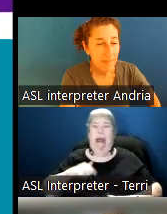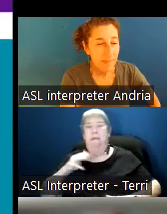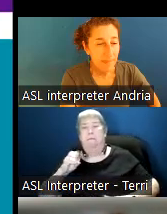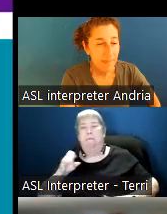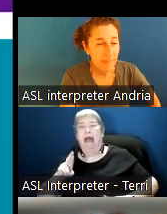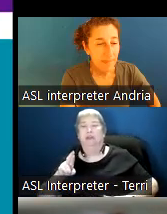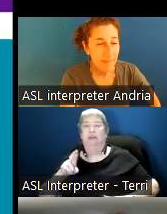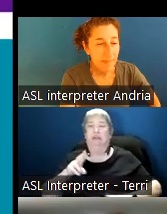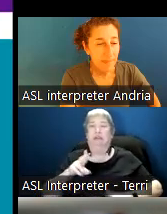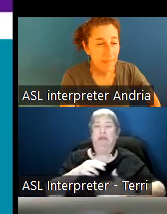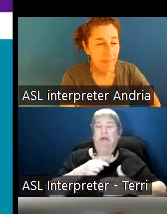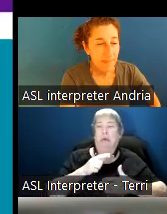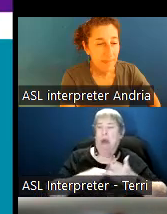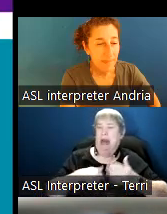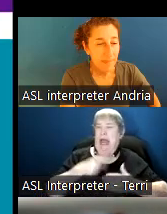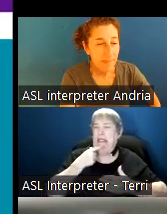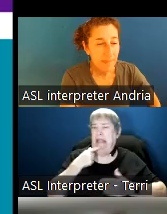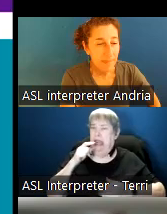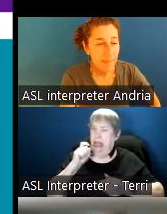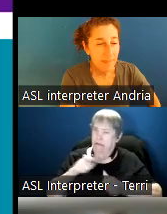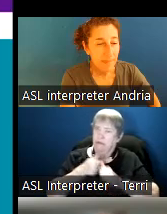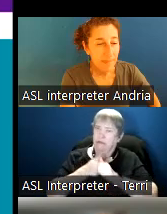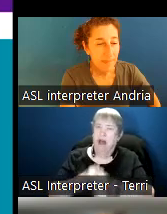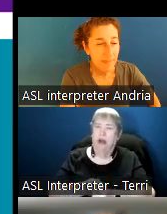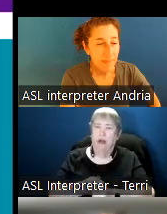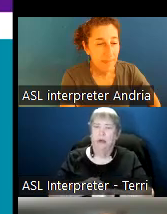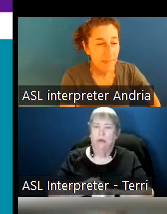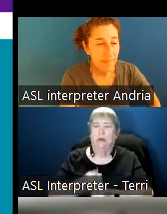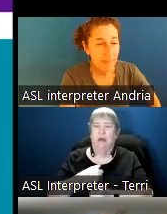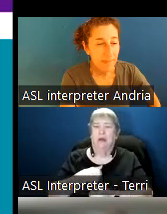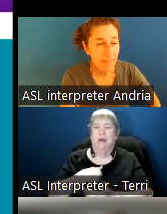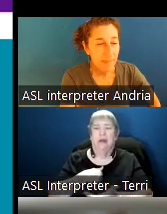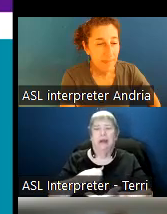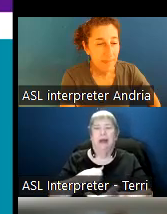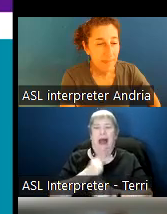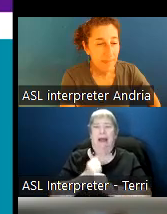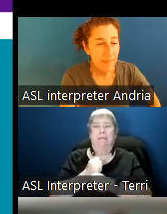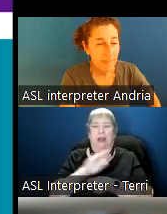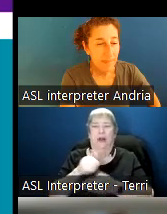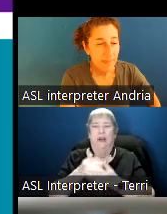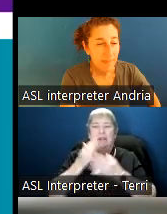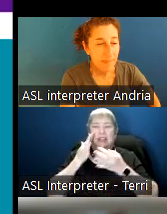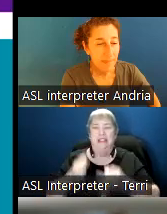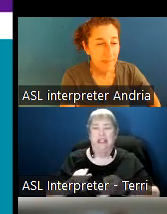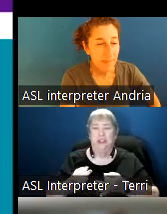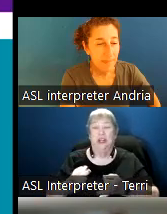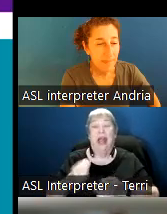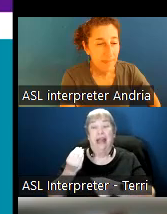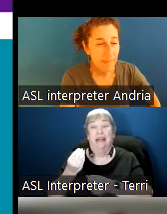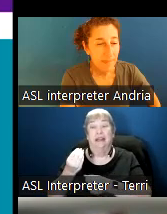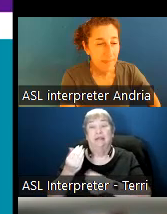finally, using economic abuse, which is one of the least talked about, but most prevalent. And when I say most prevalent,